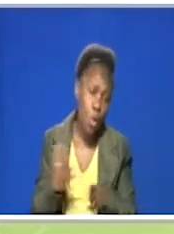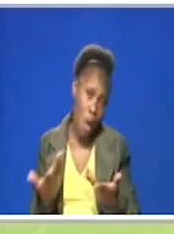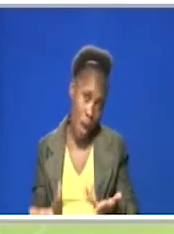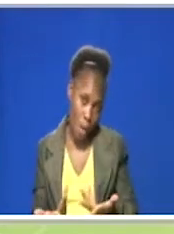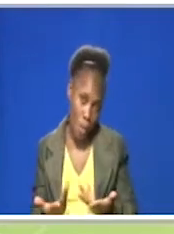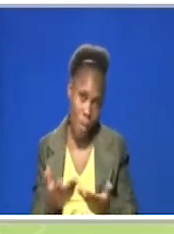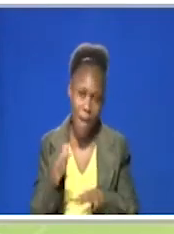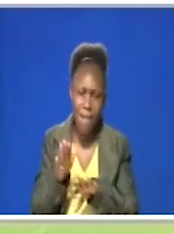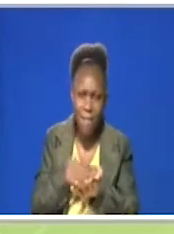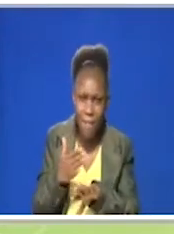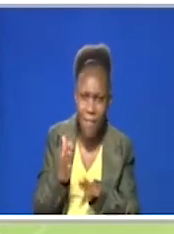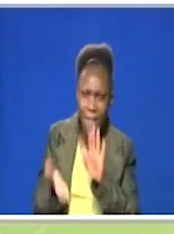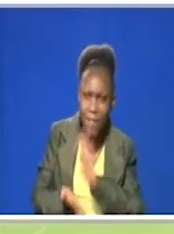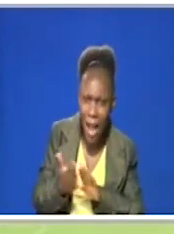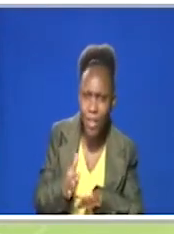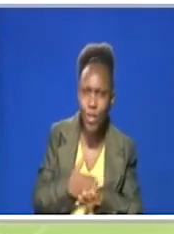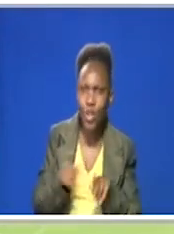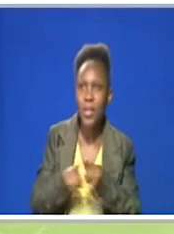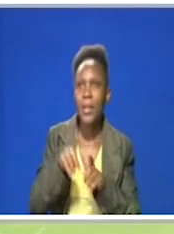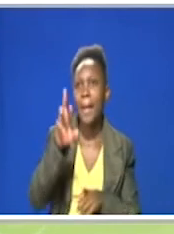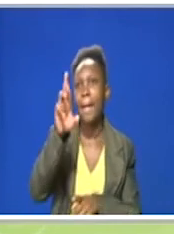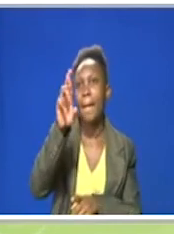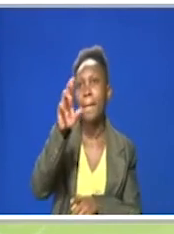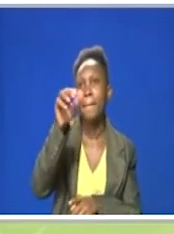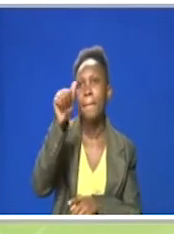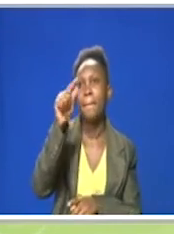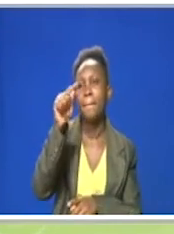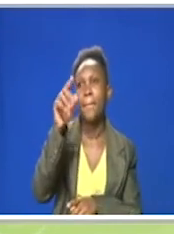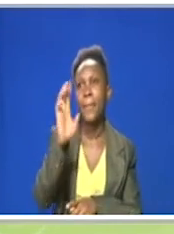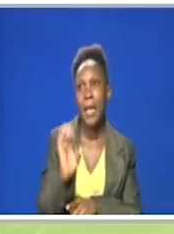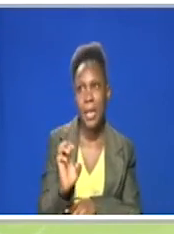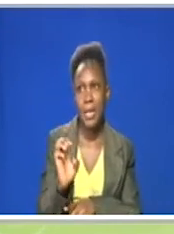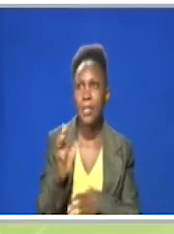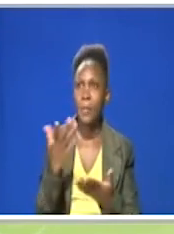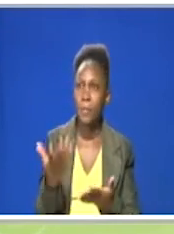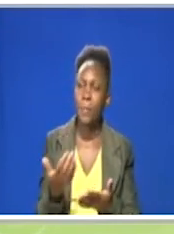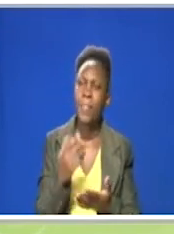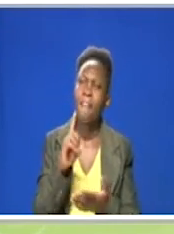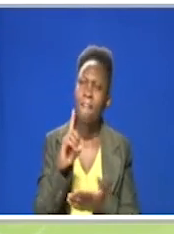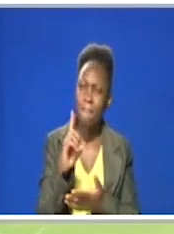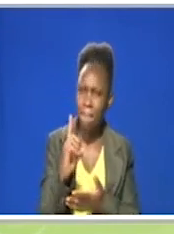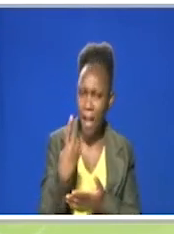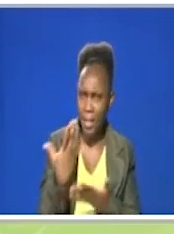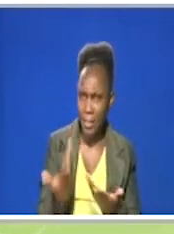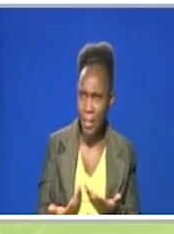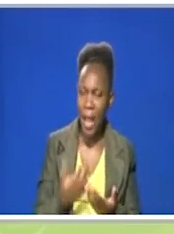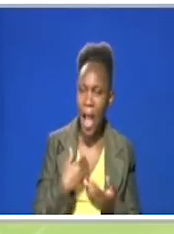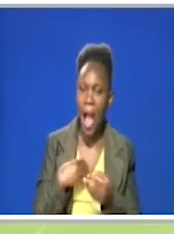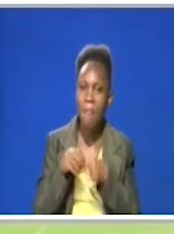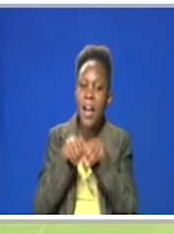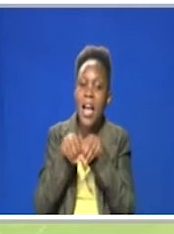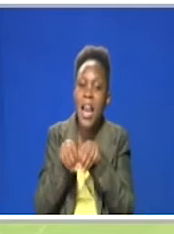we start with the factors affecting the rate of division. So we have our first factor there,